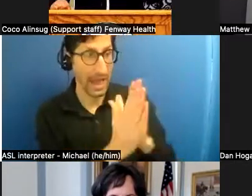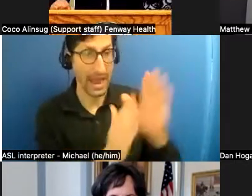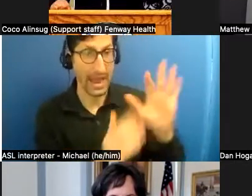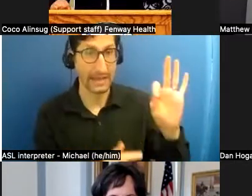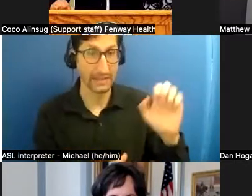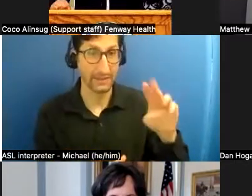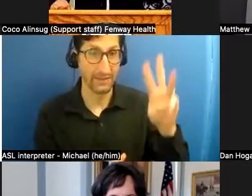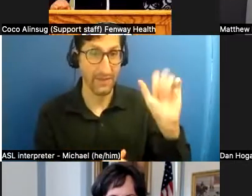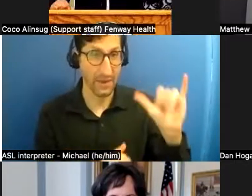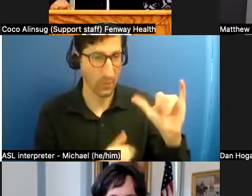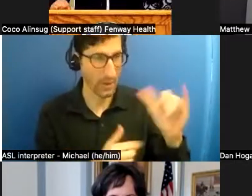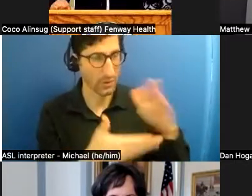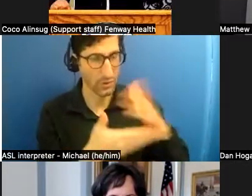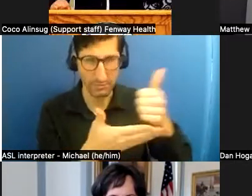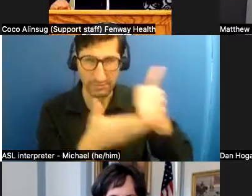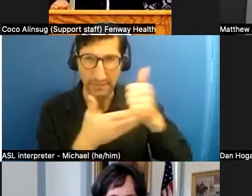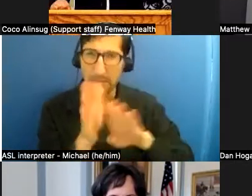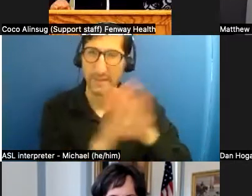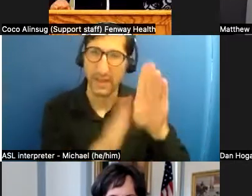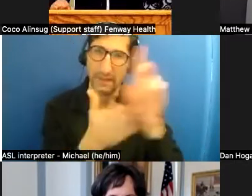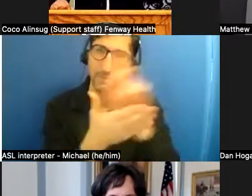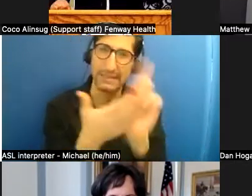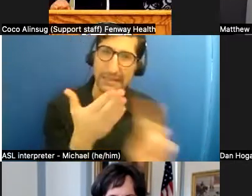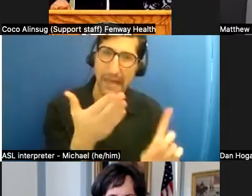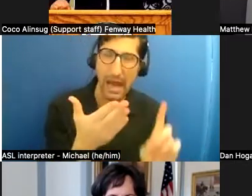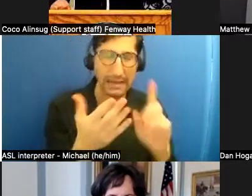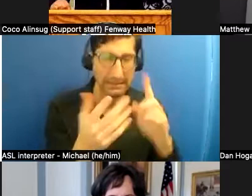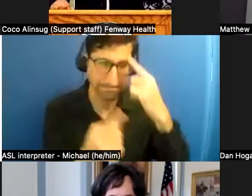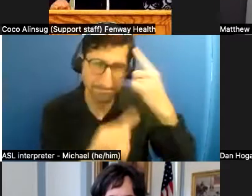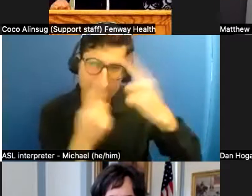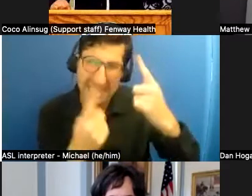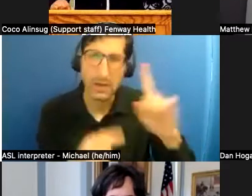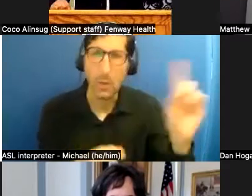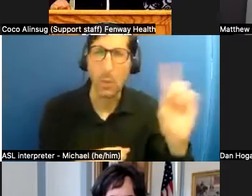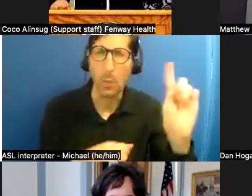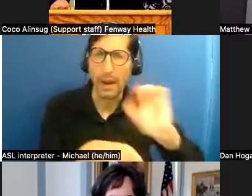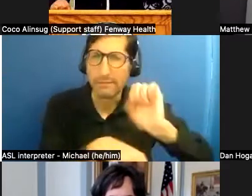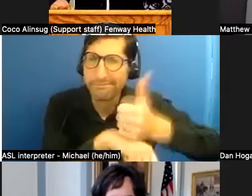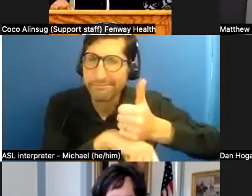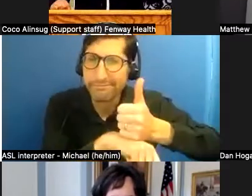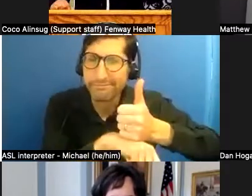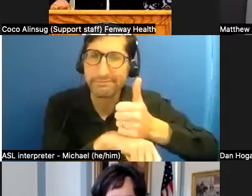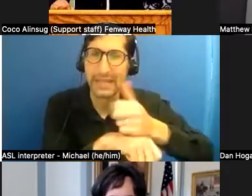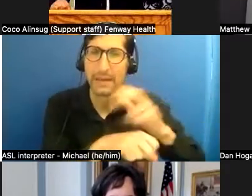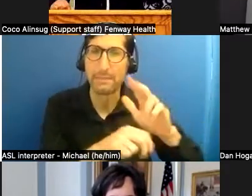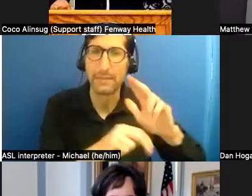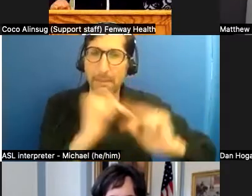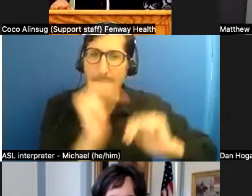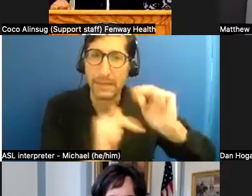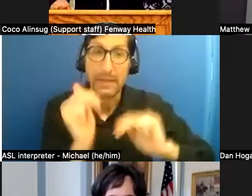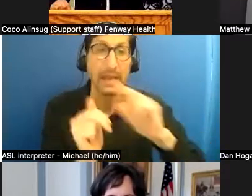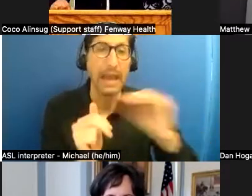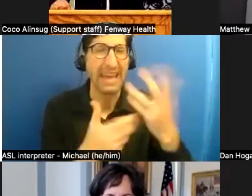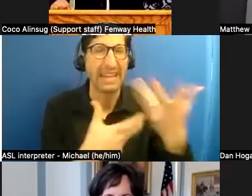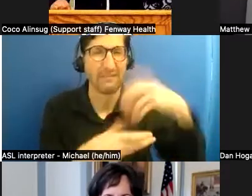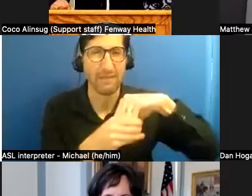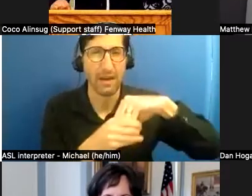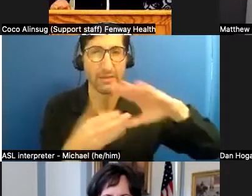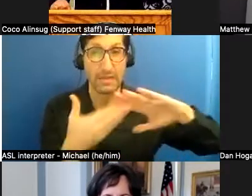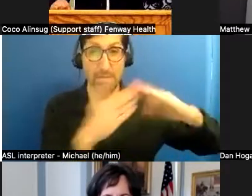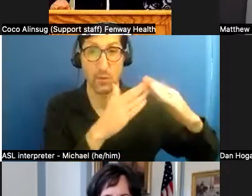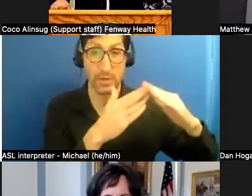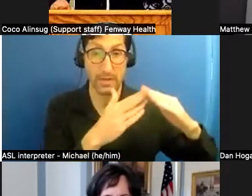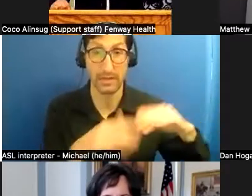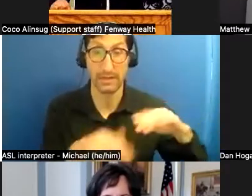of a supervised consumption site, to explore location options, and to engage the community in this process. This work